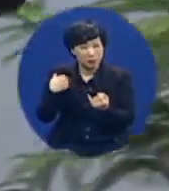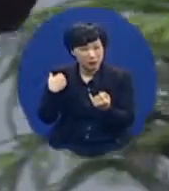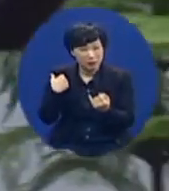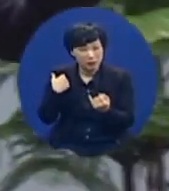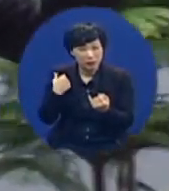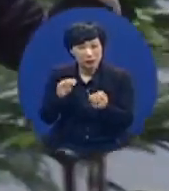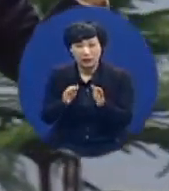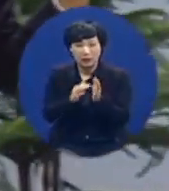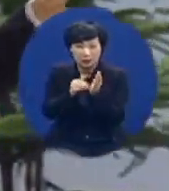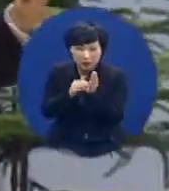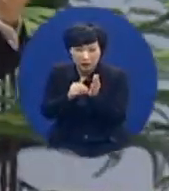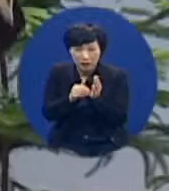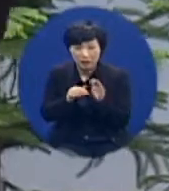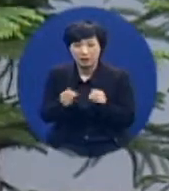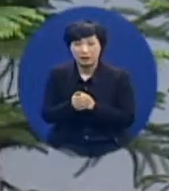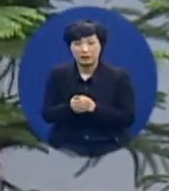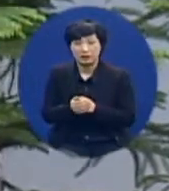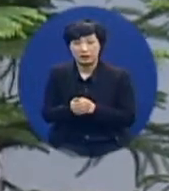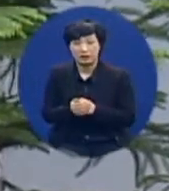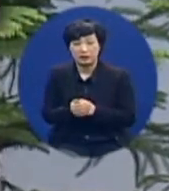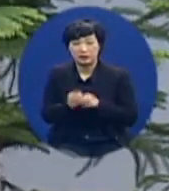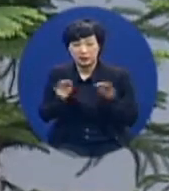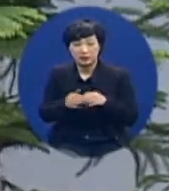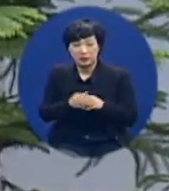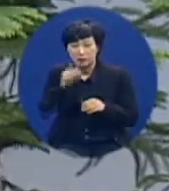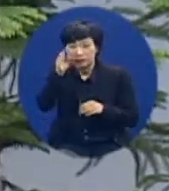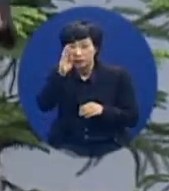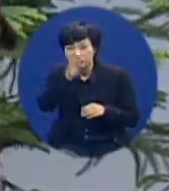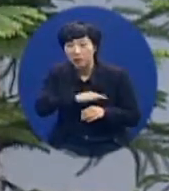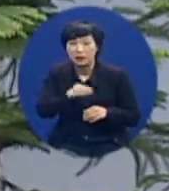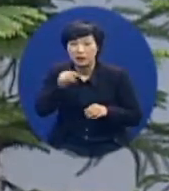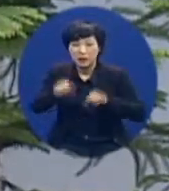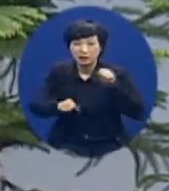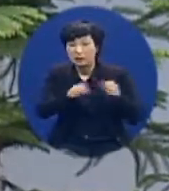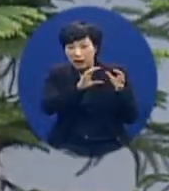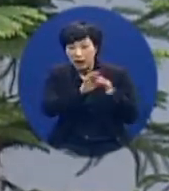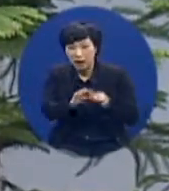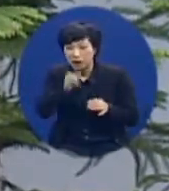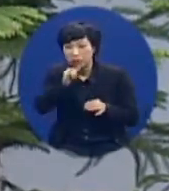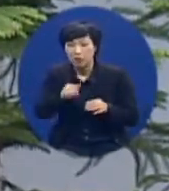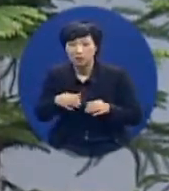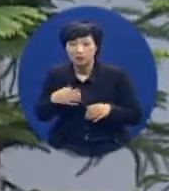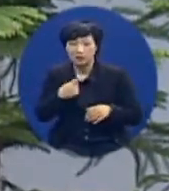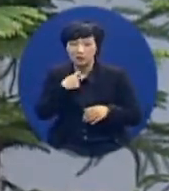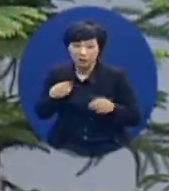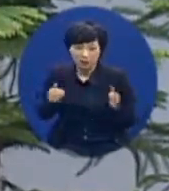commit sins without letting their family know. And they think it is interesting.